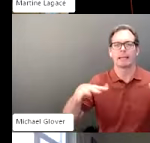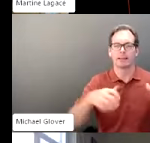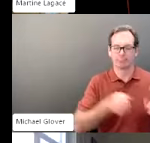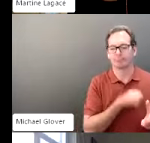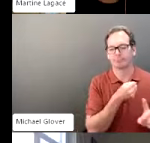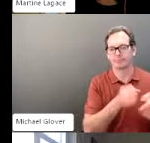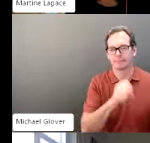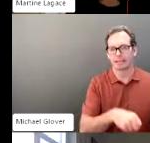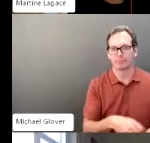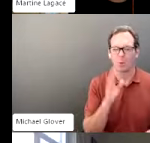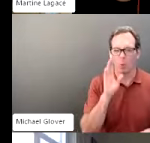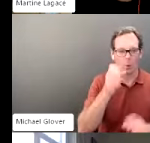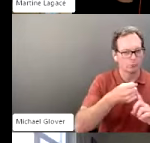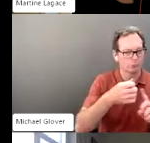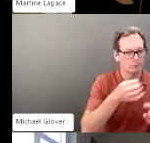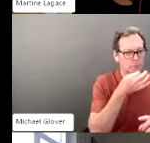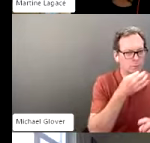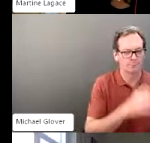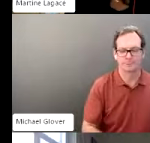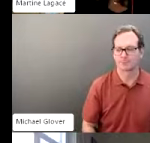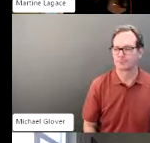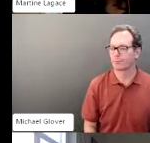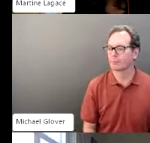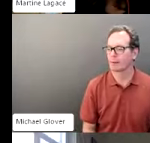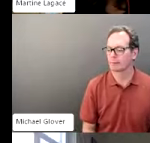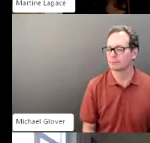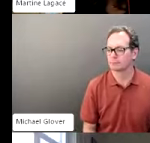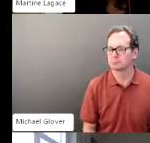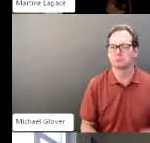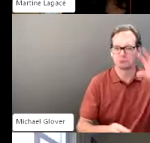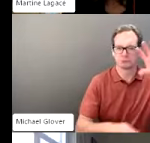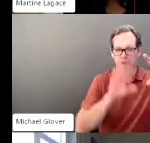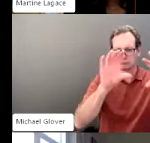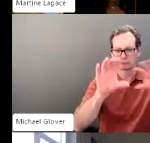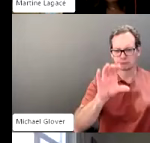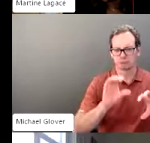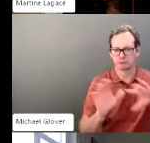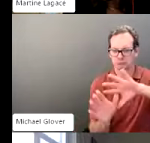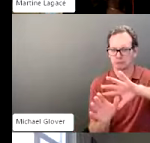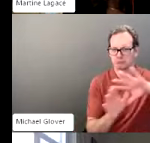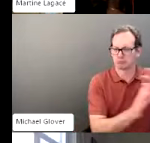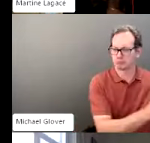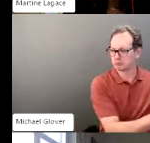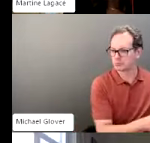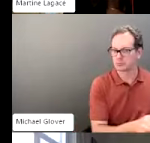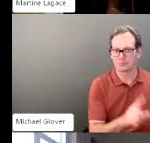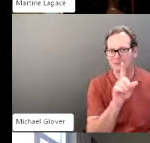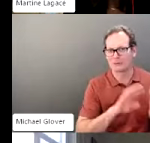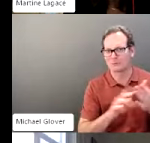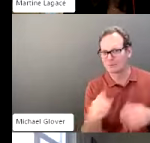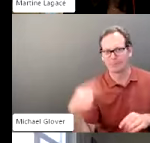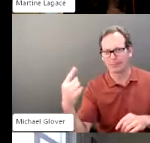Okay, so the study that I would like to present, I'm just sorry, somebody's sending me an email.